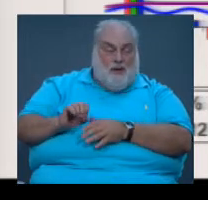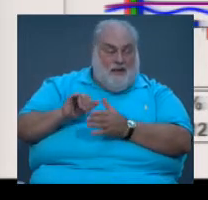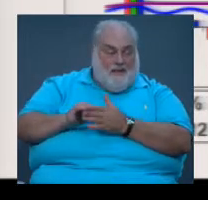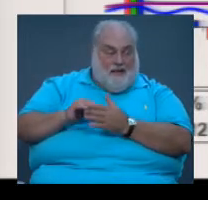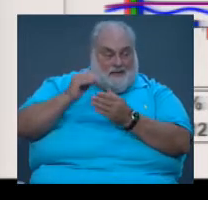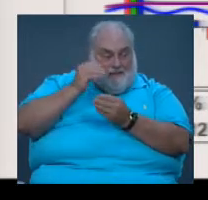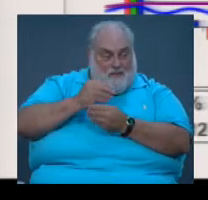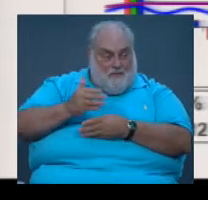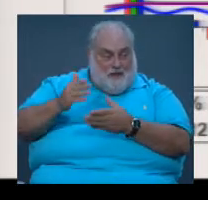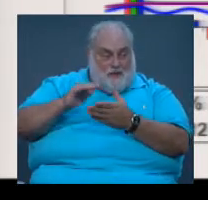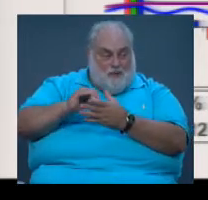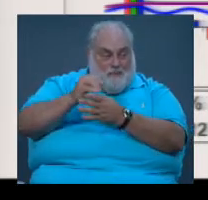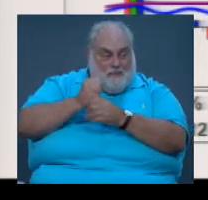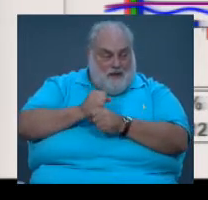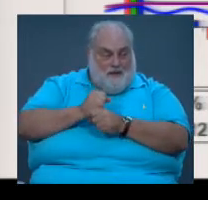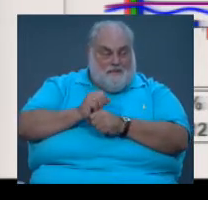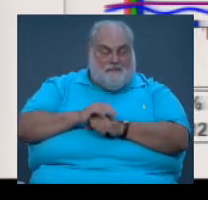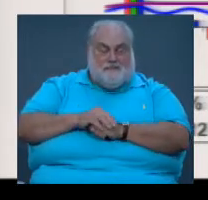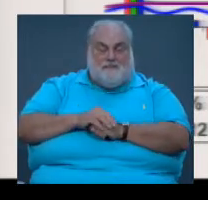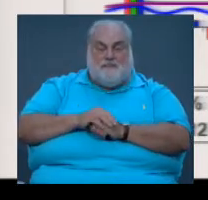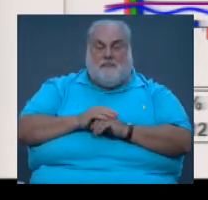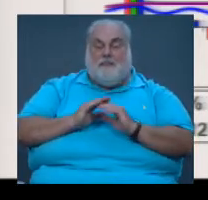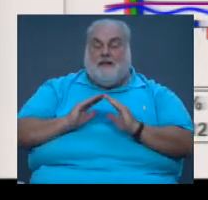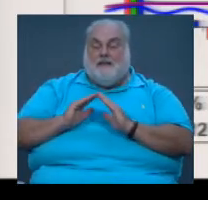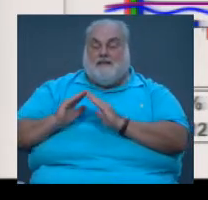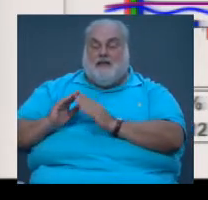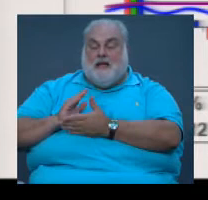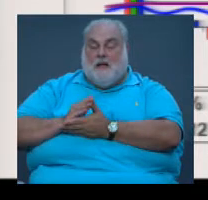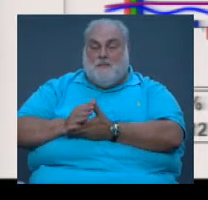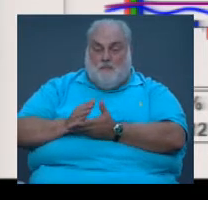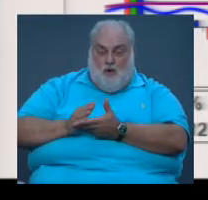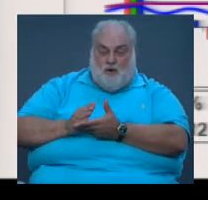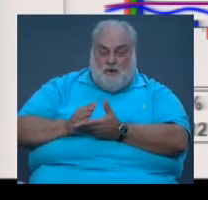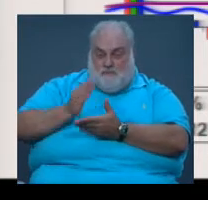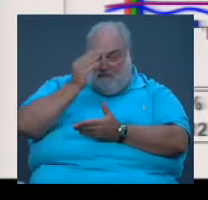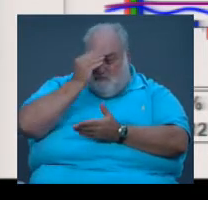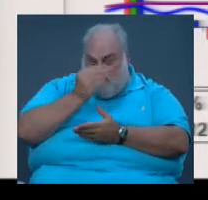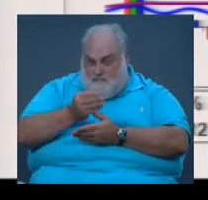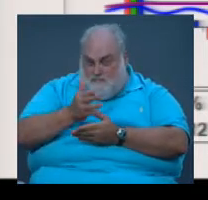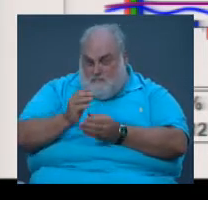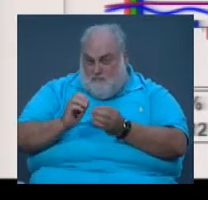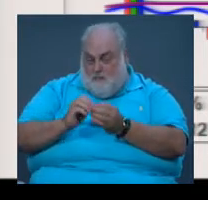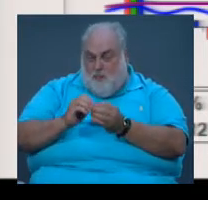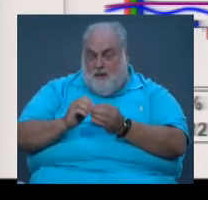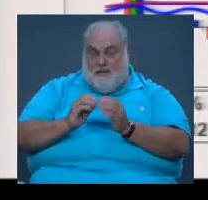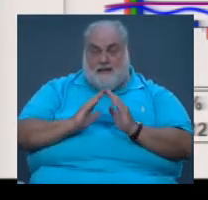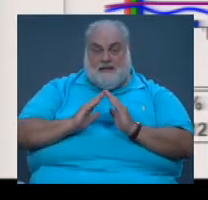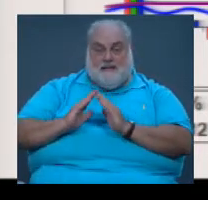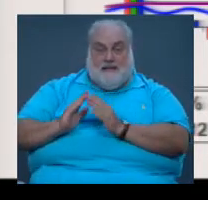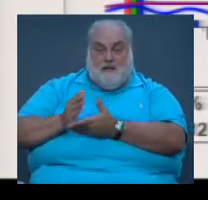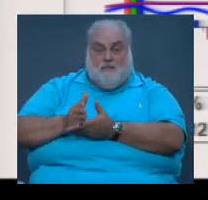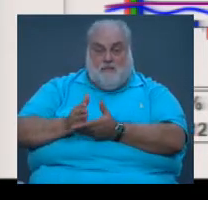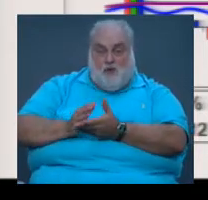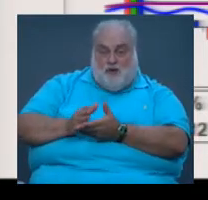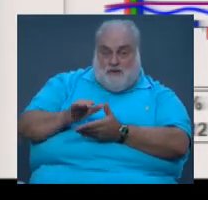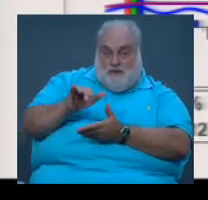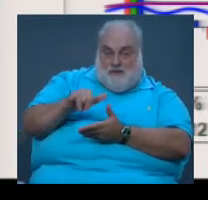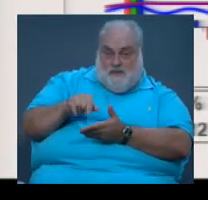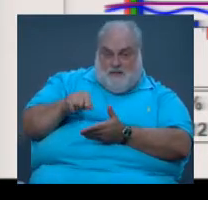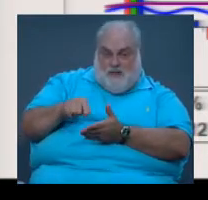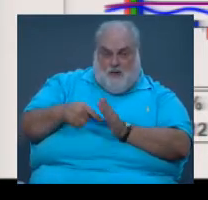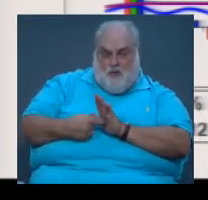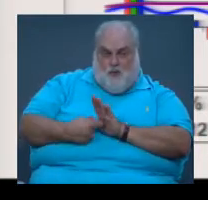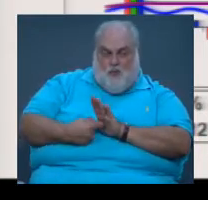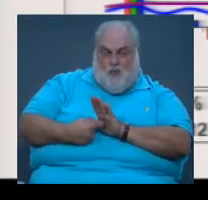information that we're able to obtain. The city's portion, and I'll tell you more about that in just a second. The city's portion of that, which